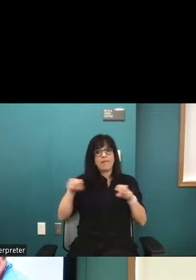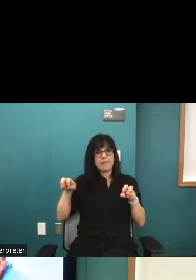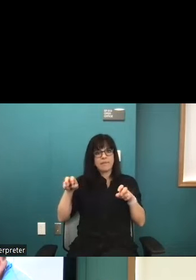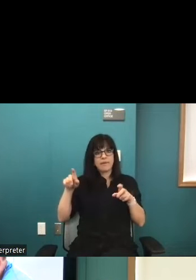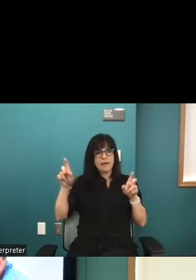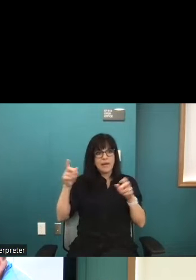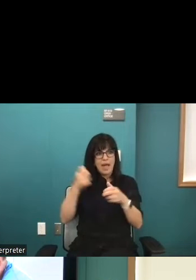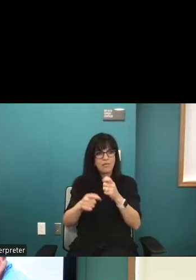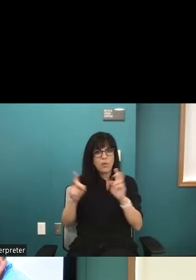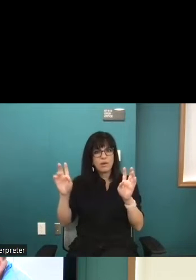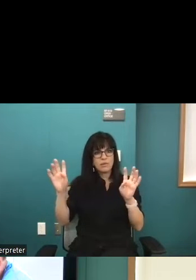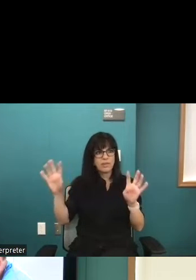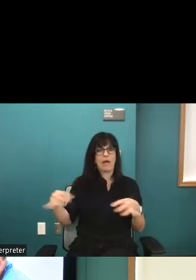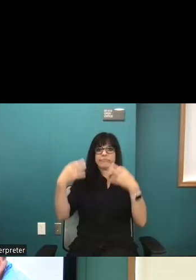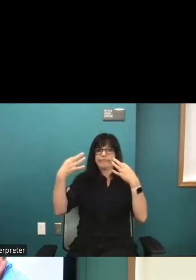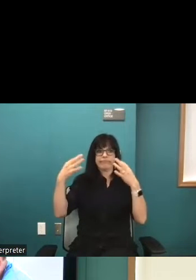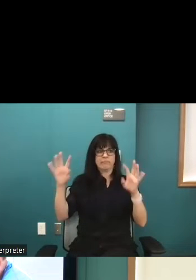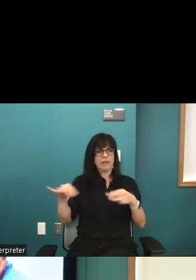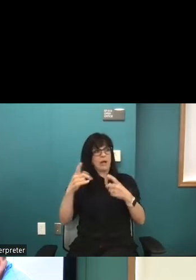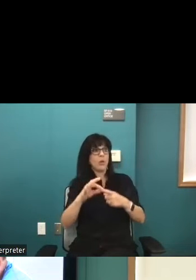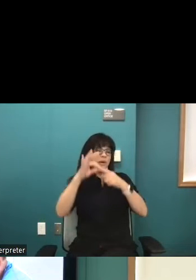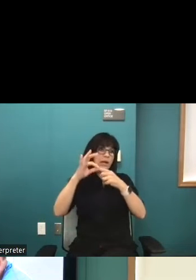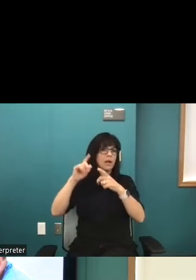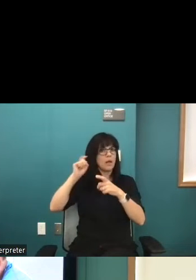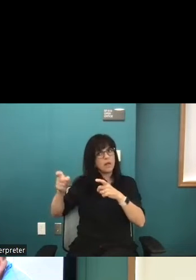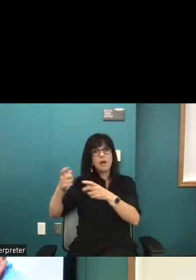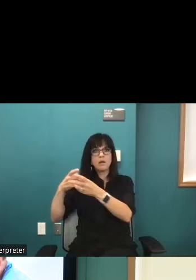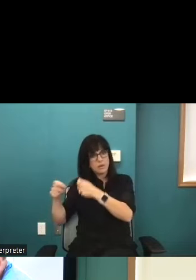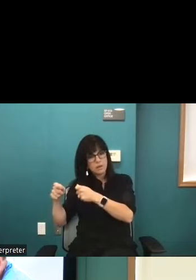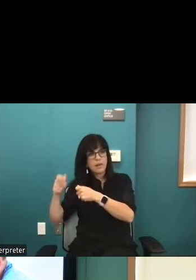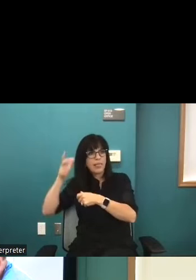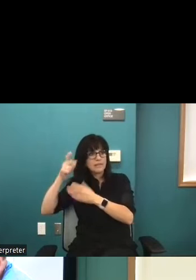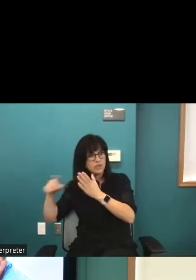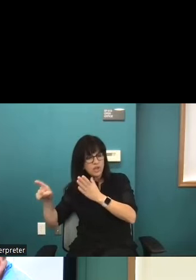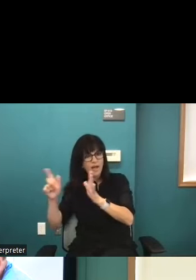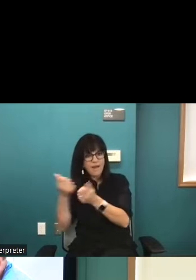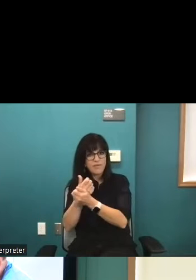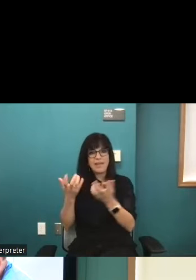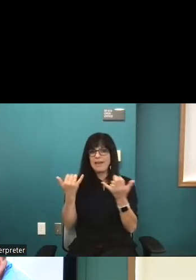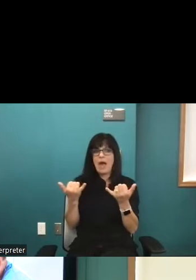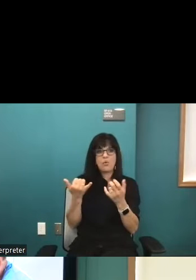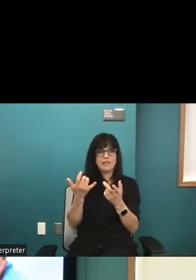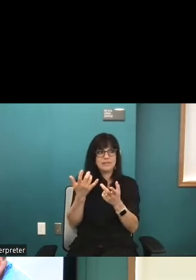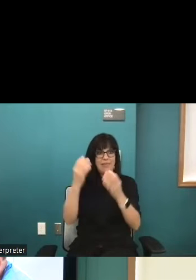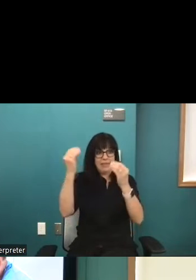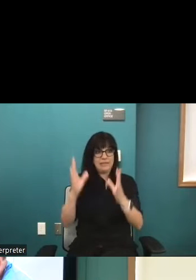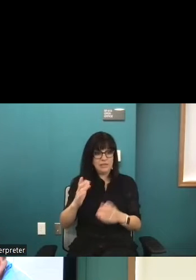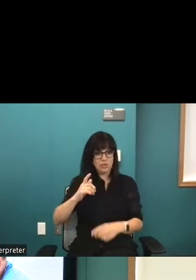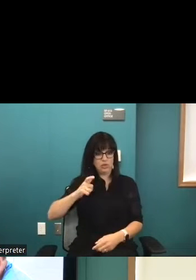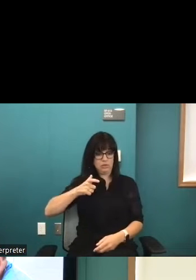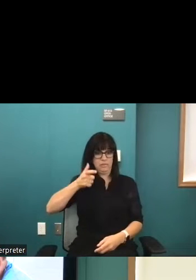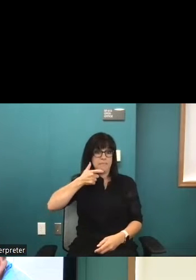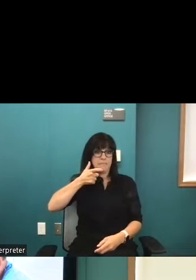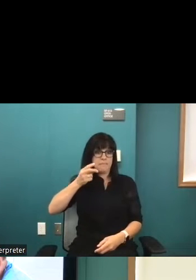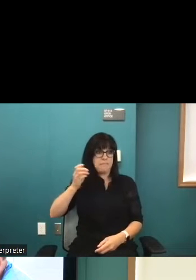she just felt like it was setting herself apart, having to take it off, get it put on, do the listen check. But now it's literally the teacher turns on the mic, they're